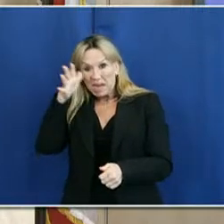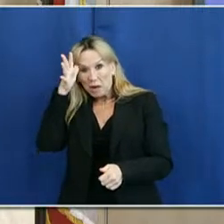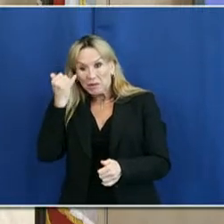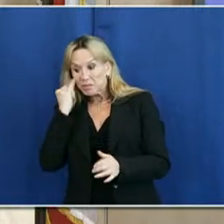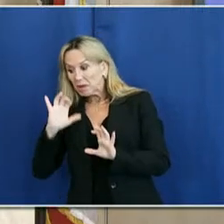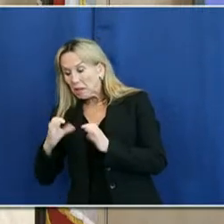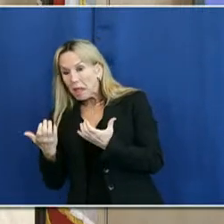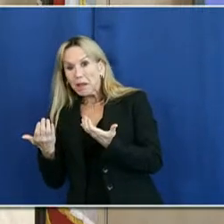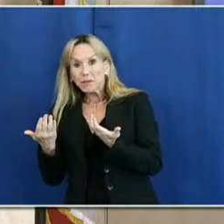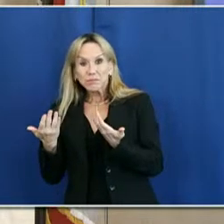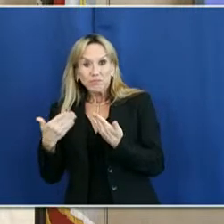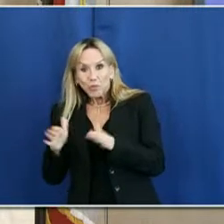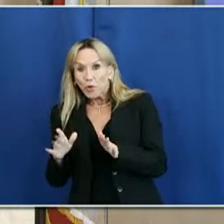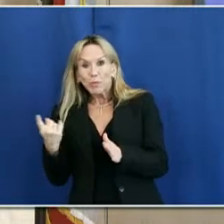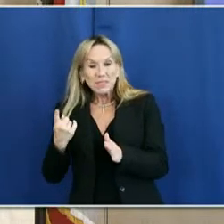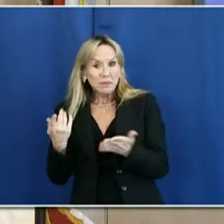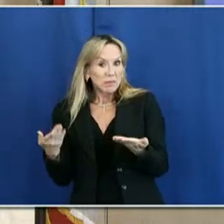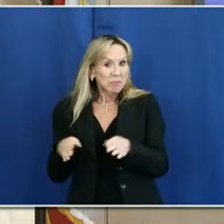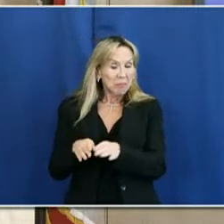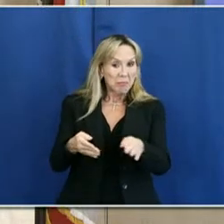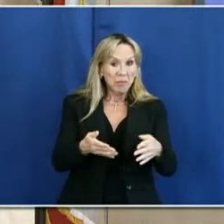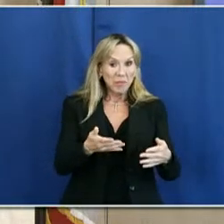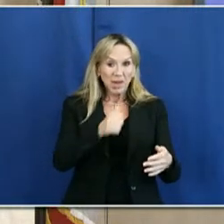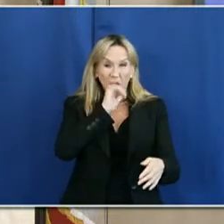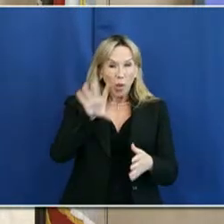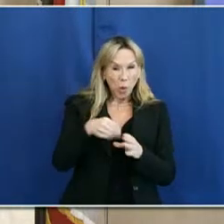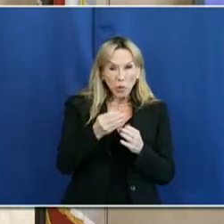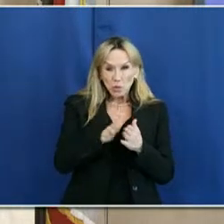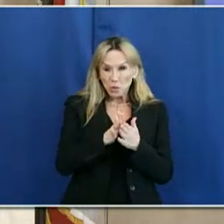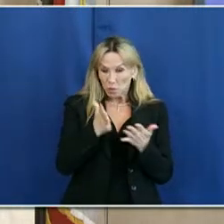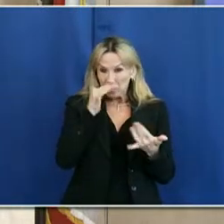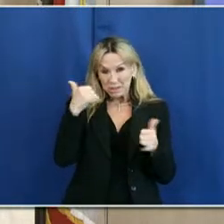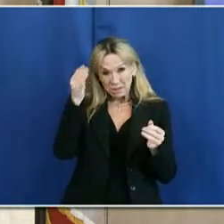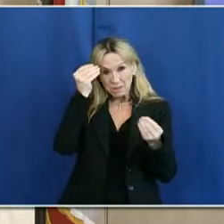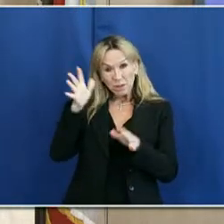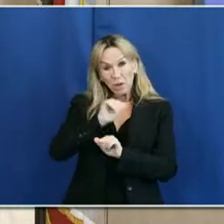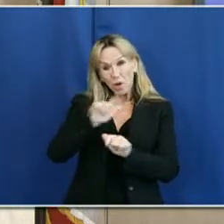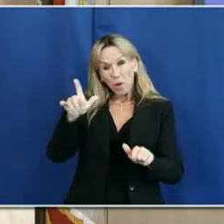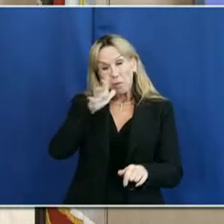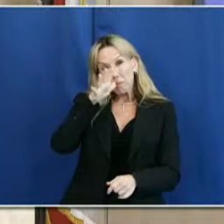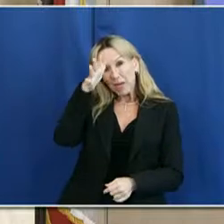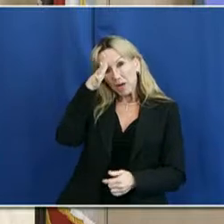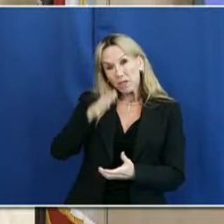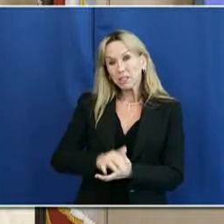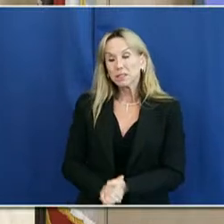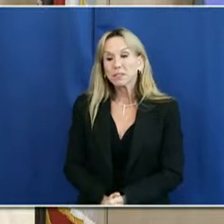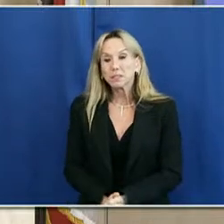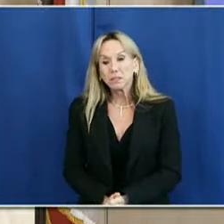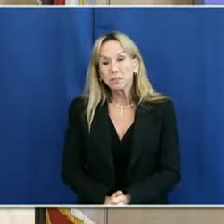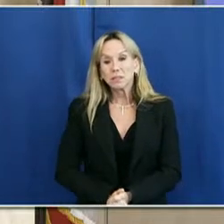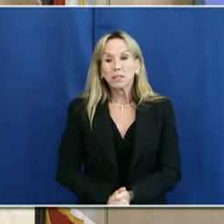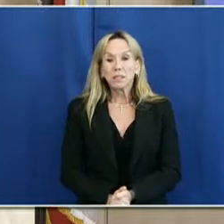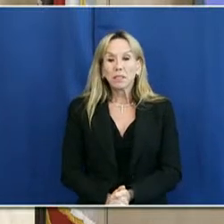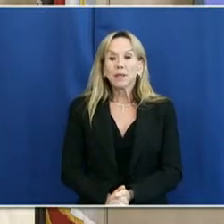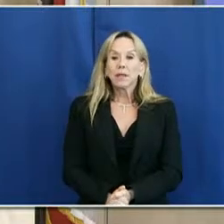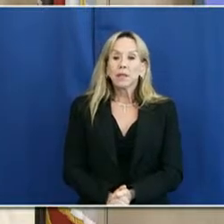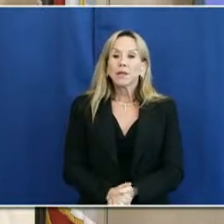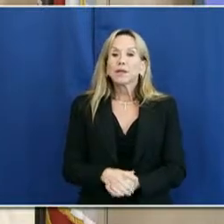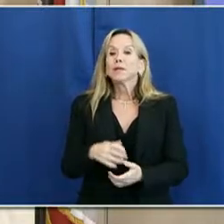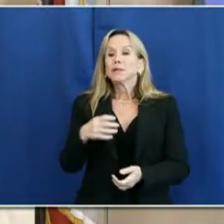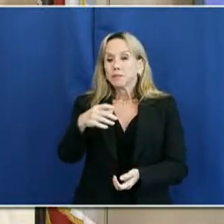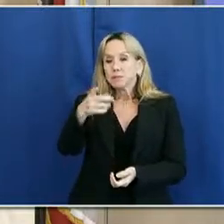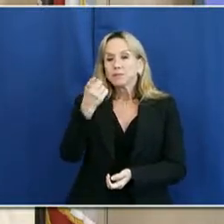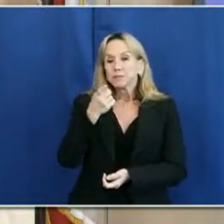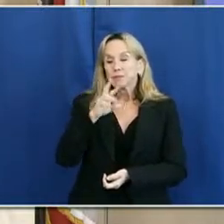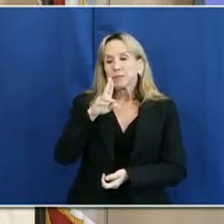think Paul Gothold is going to come up and respond to that. County Superintendent of Schools.